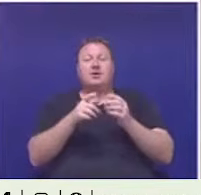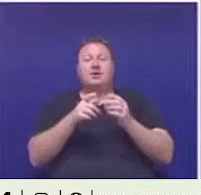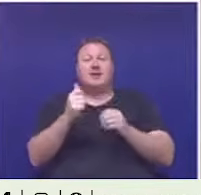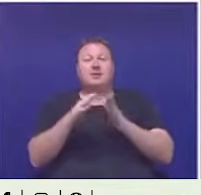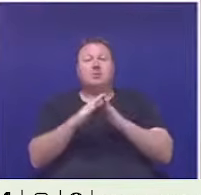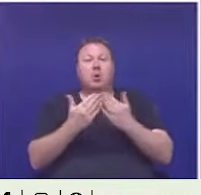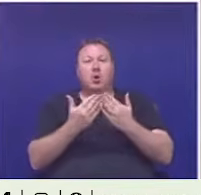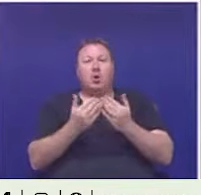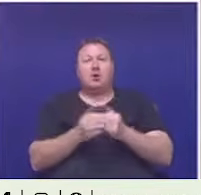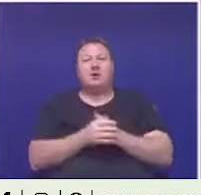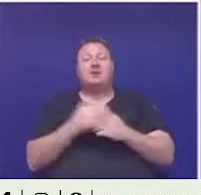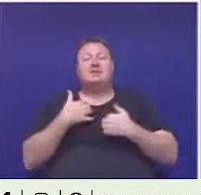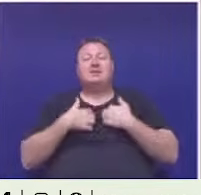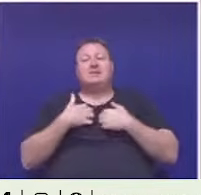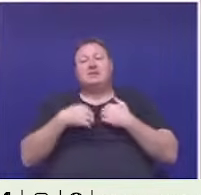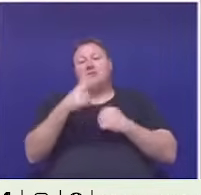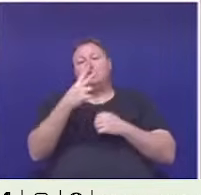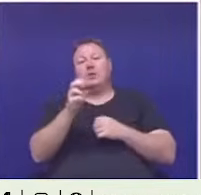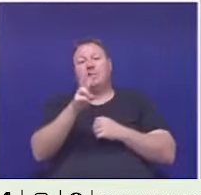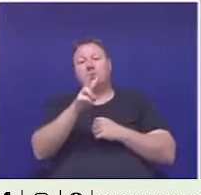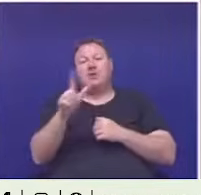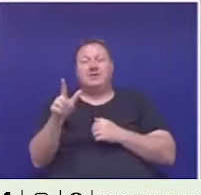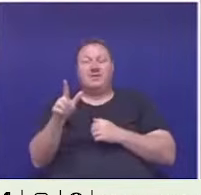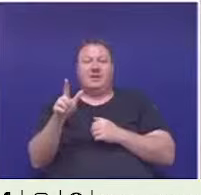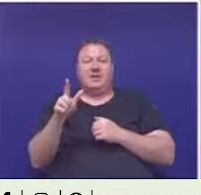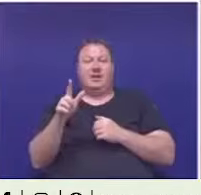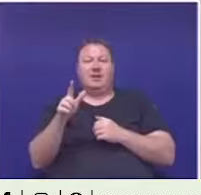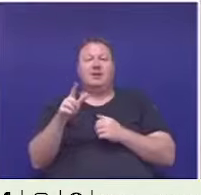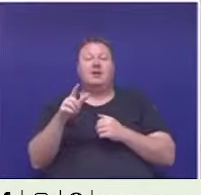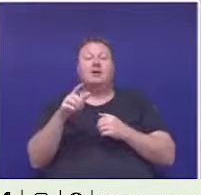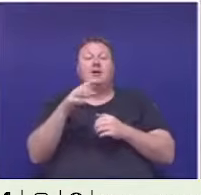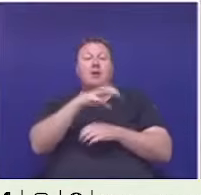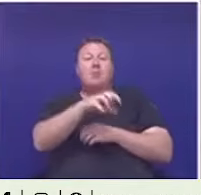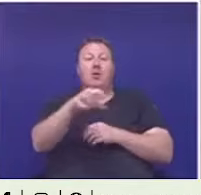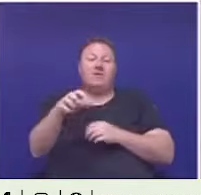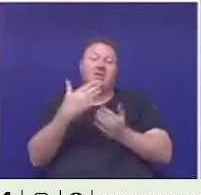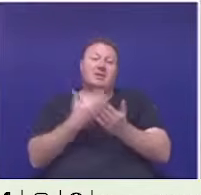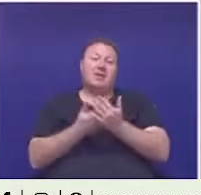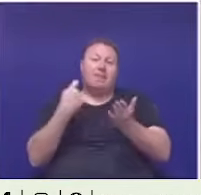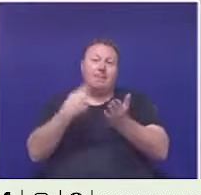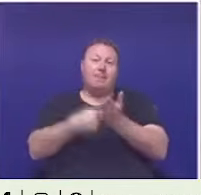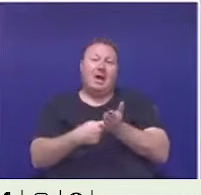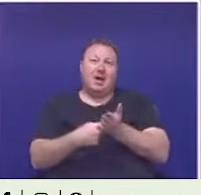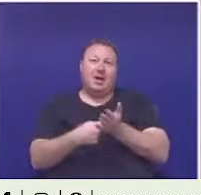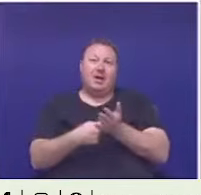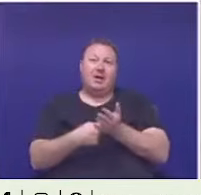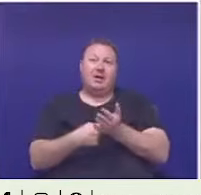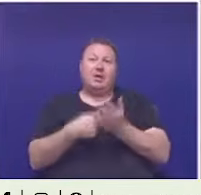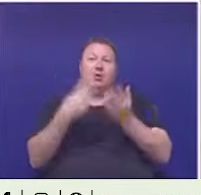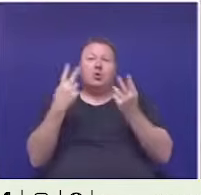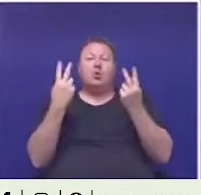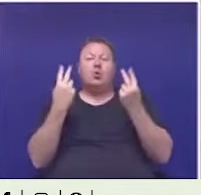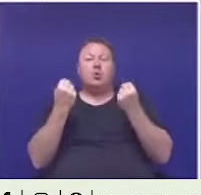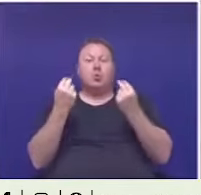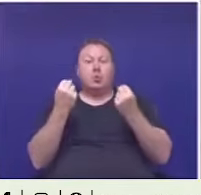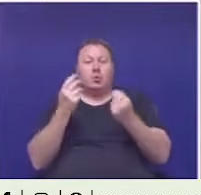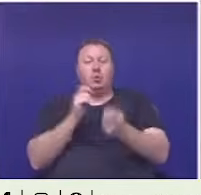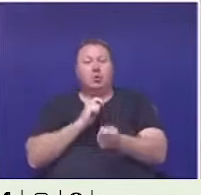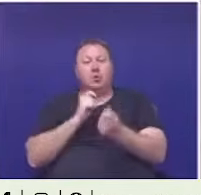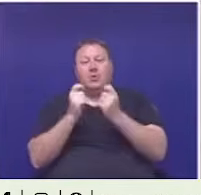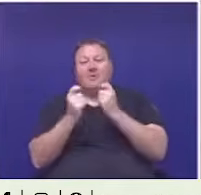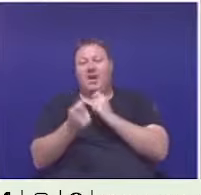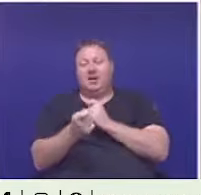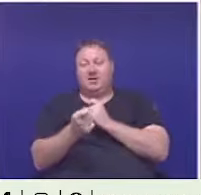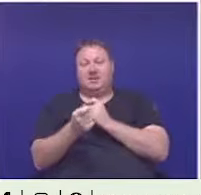is that from 2027, provinces are going to be able to procure newly revised foundation